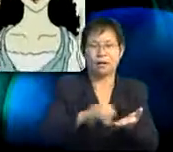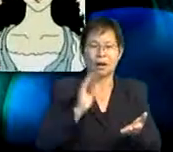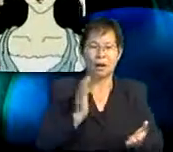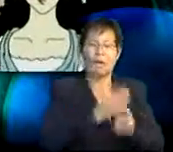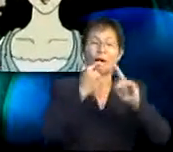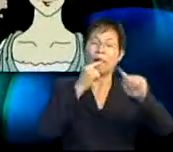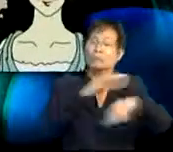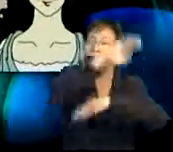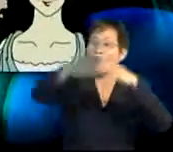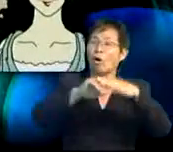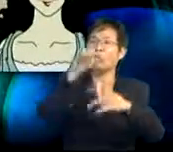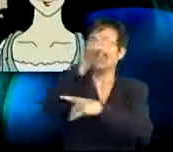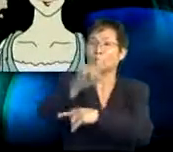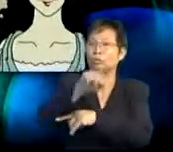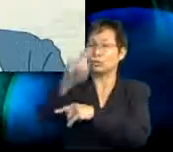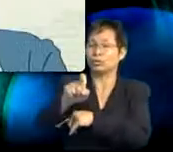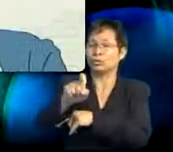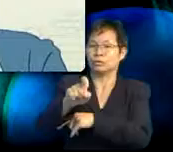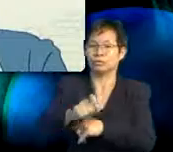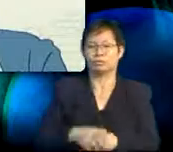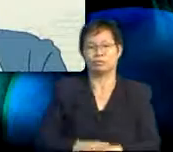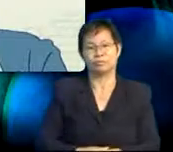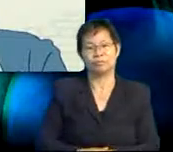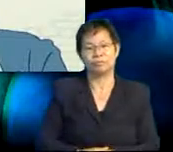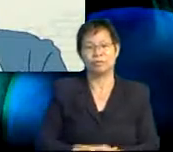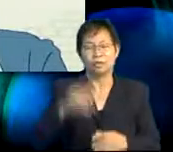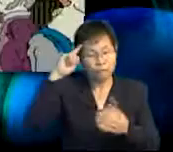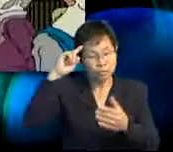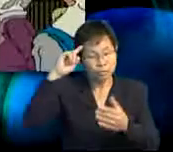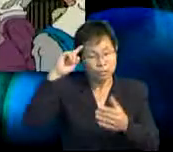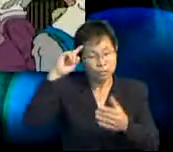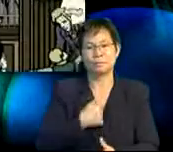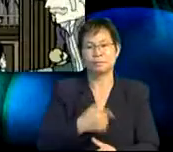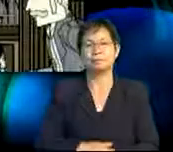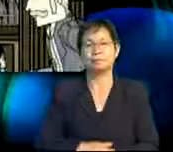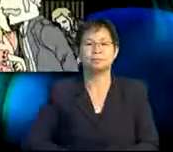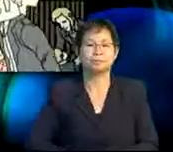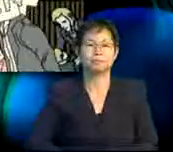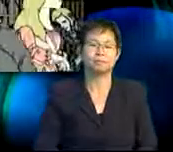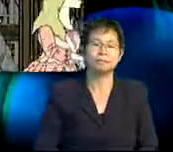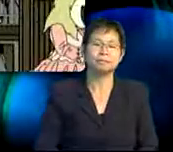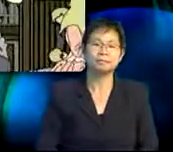answer all your questions soon enough. Trust me.